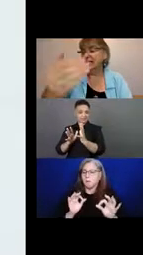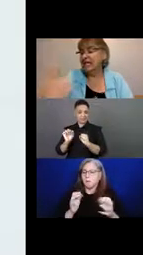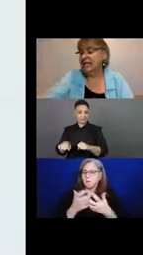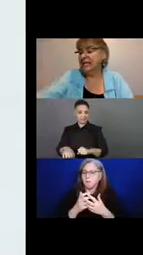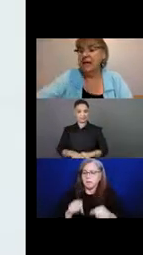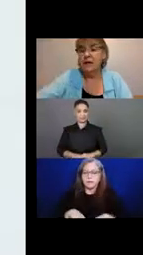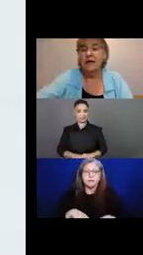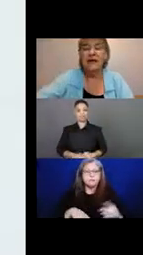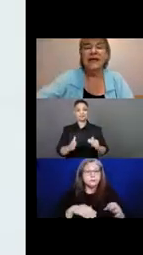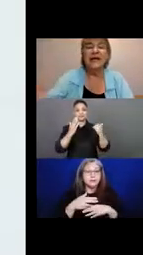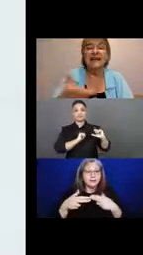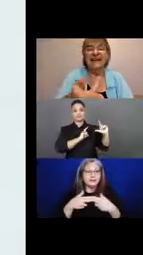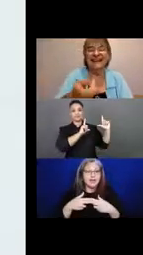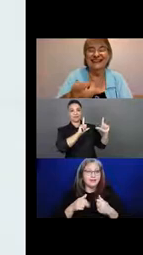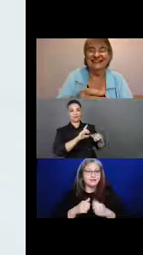Next slide.